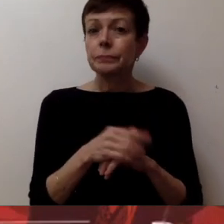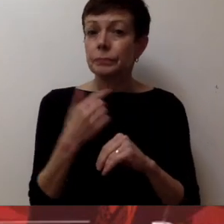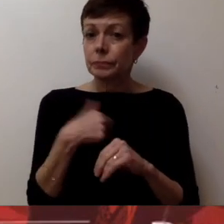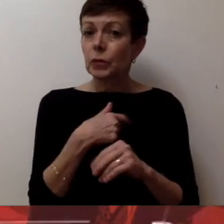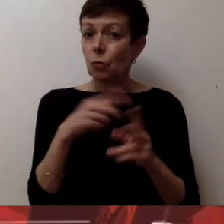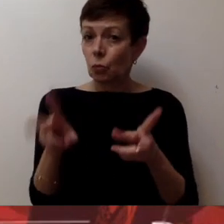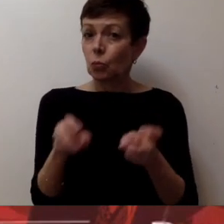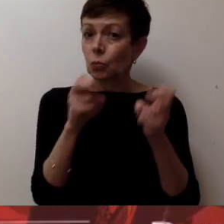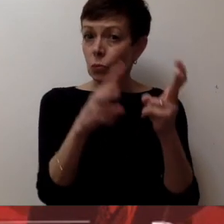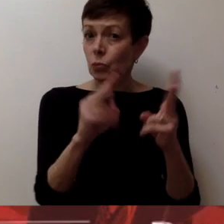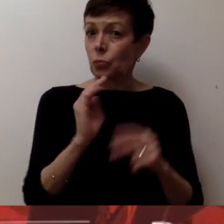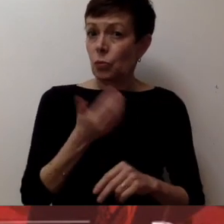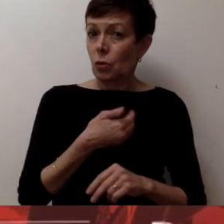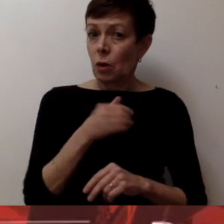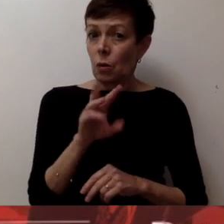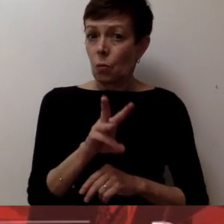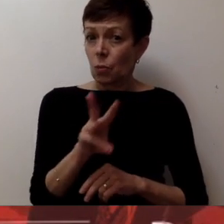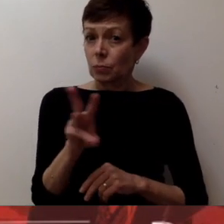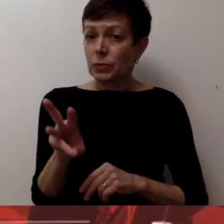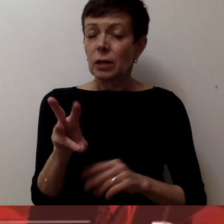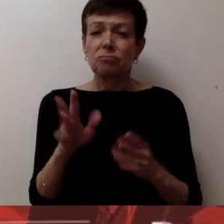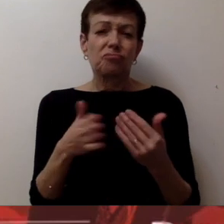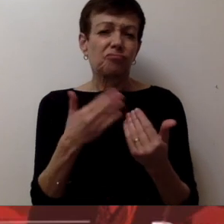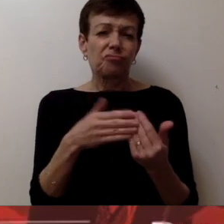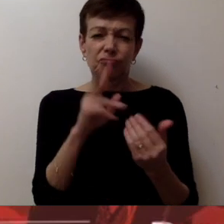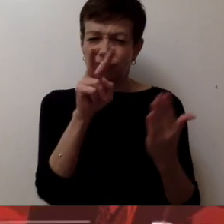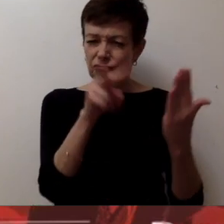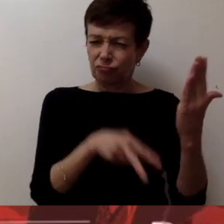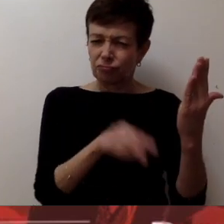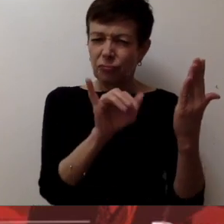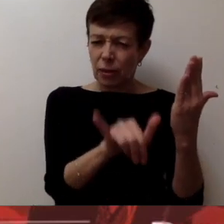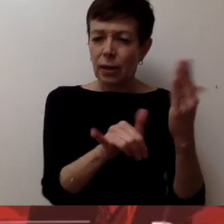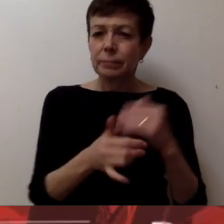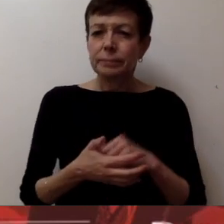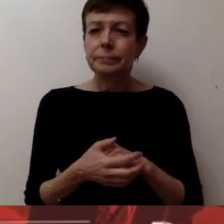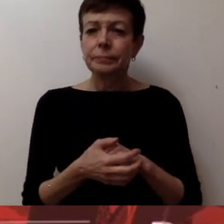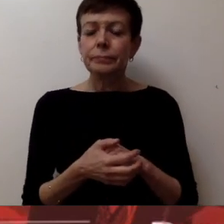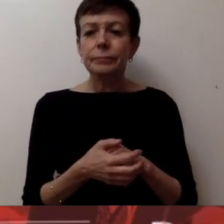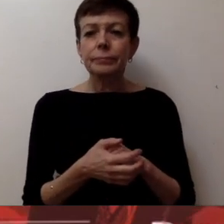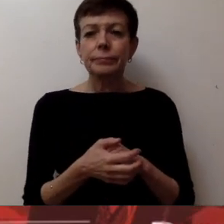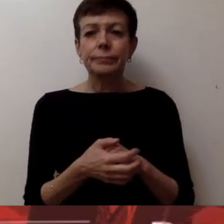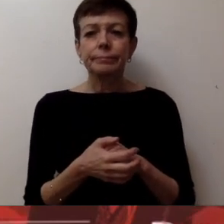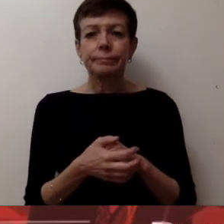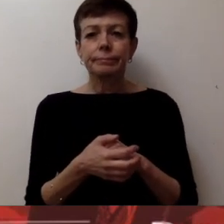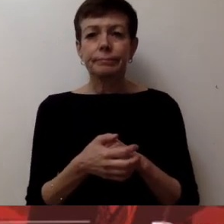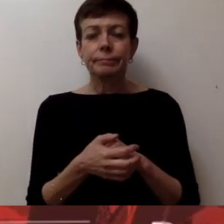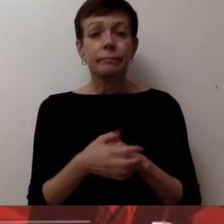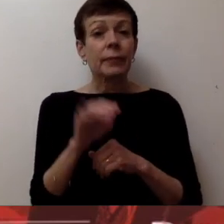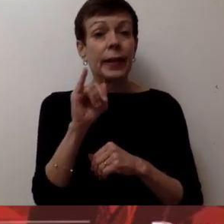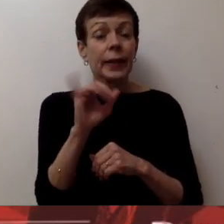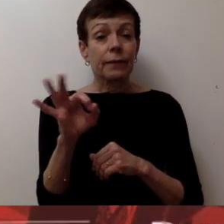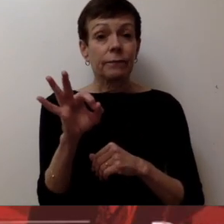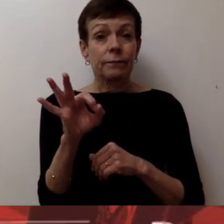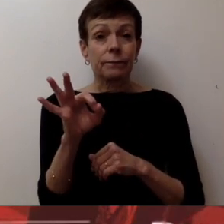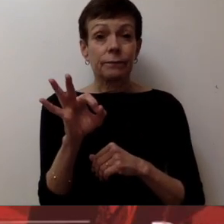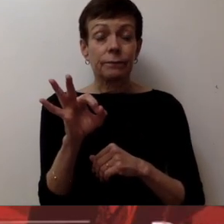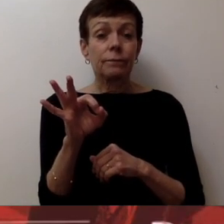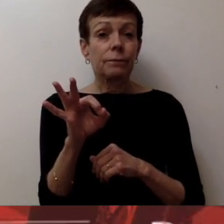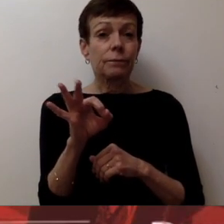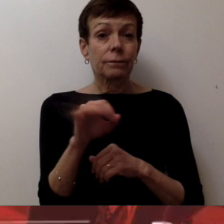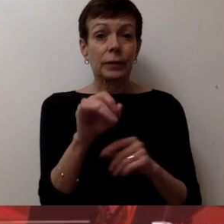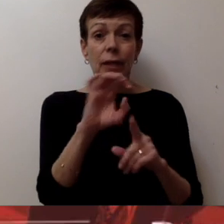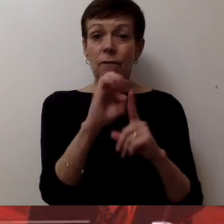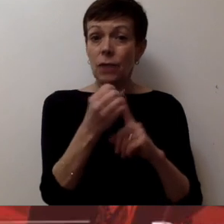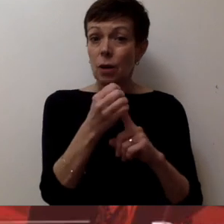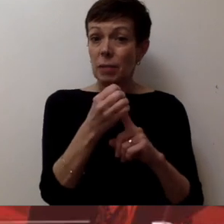We've posted that information on our website to make it easily accessible for residents. In the situation where Environmental Public Health